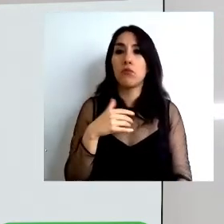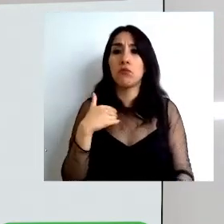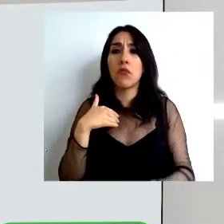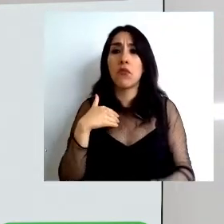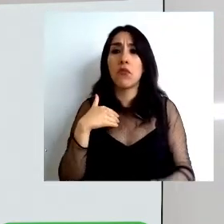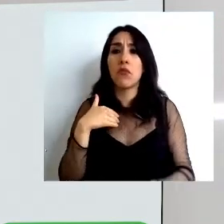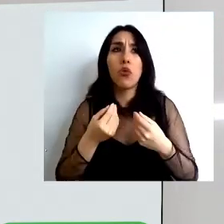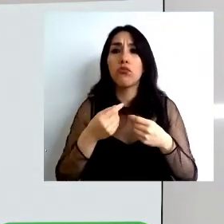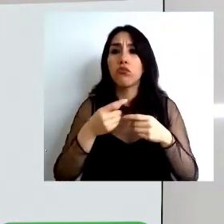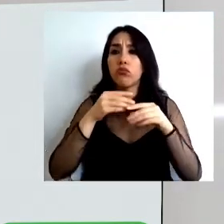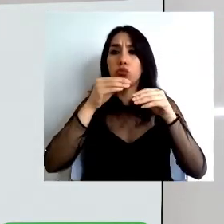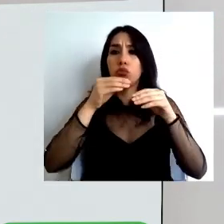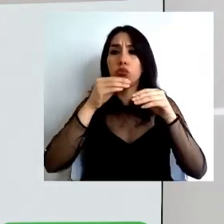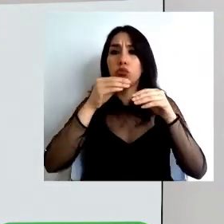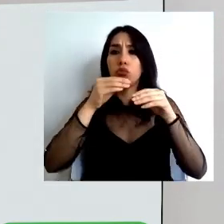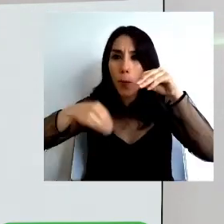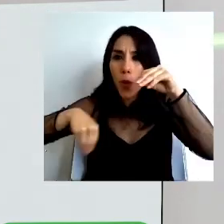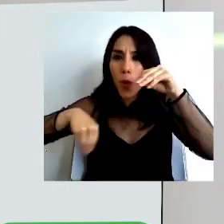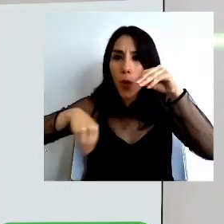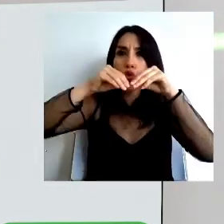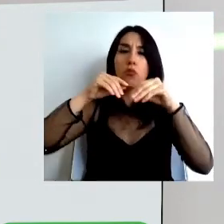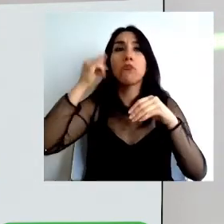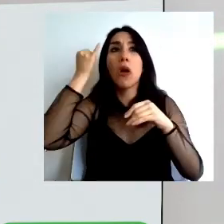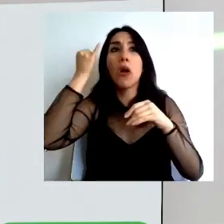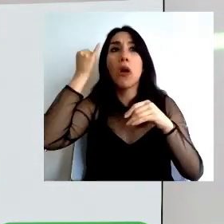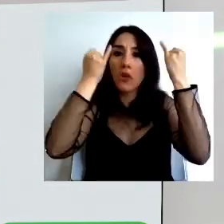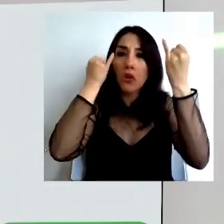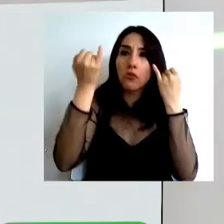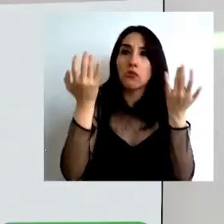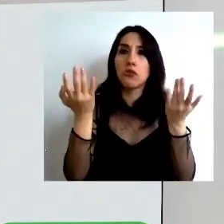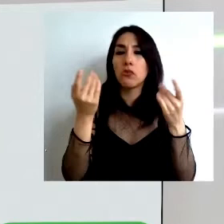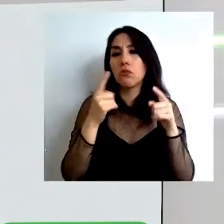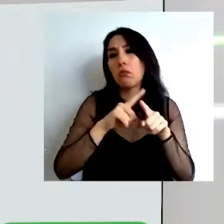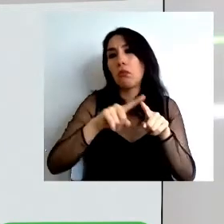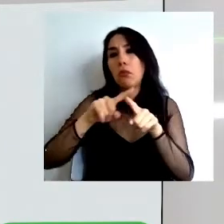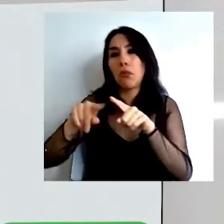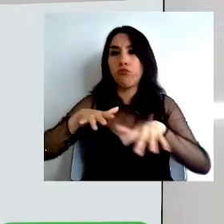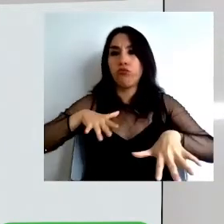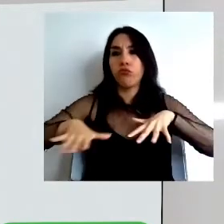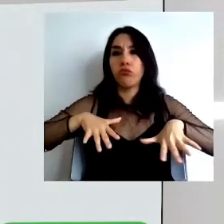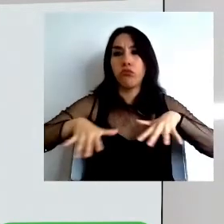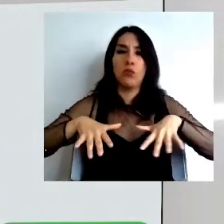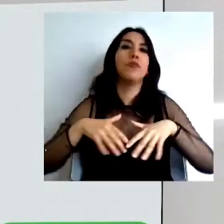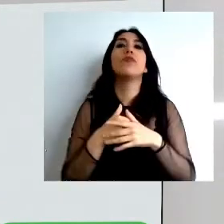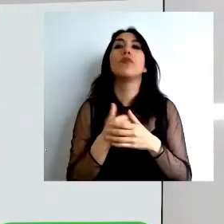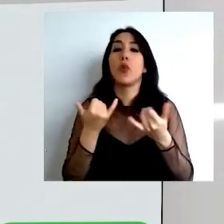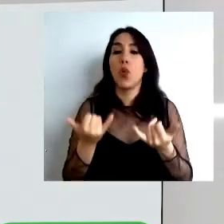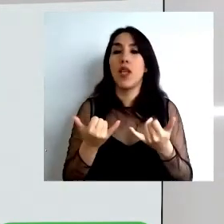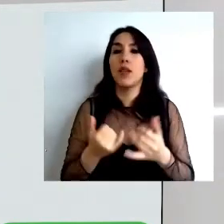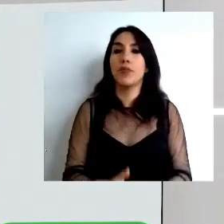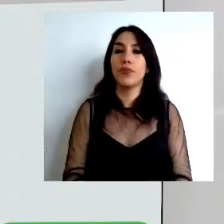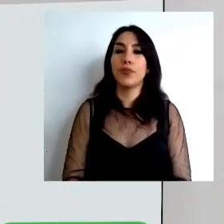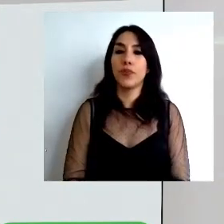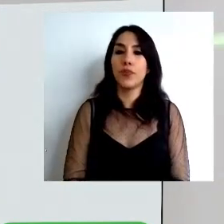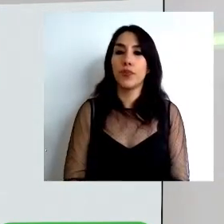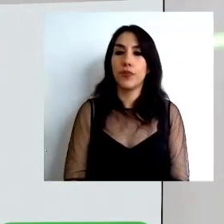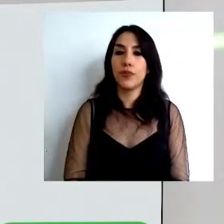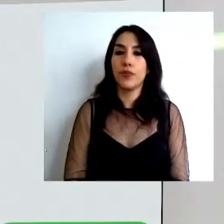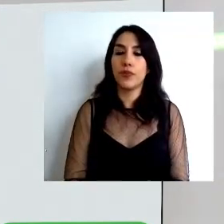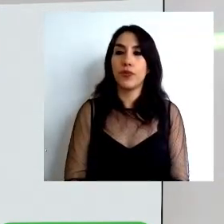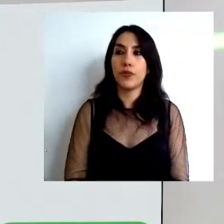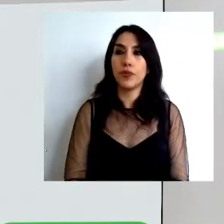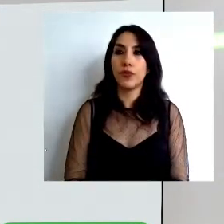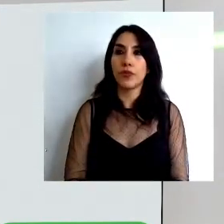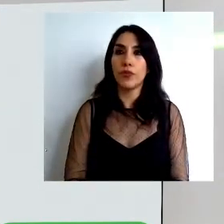movement around play, a national coalition with many other partners. They do advocacy. They're trying to influence